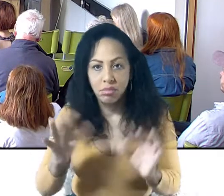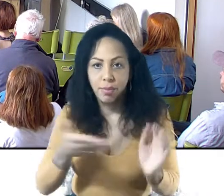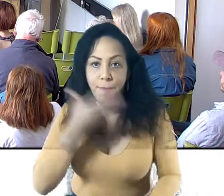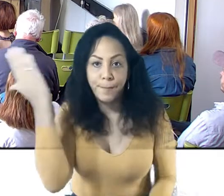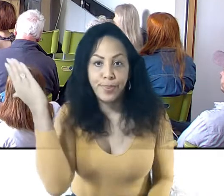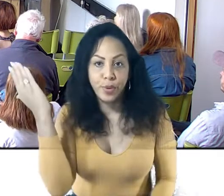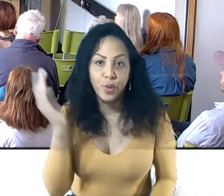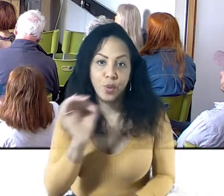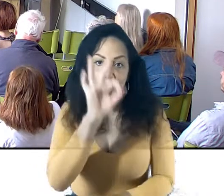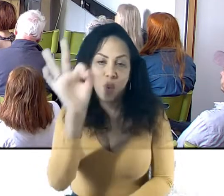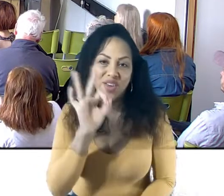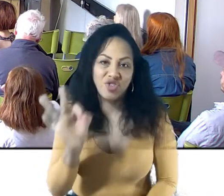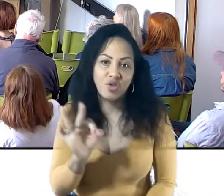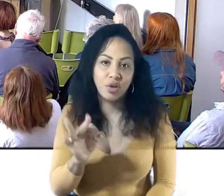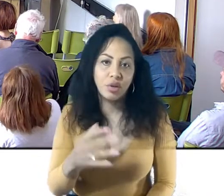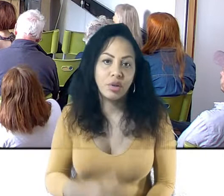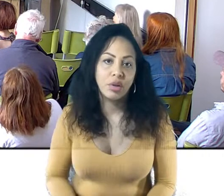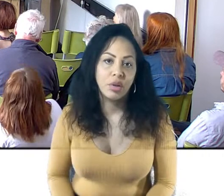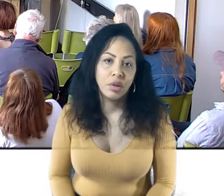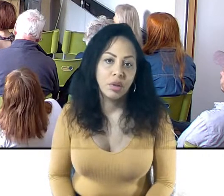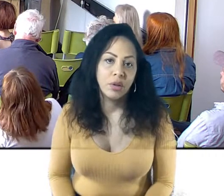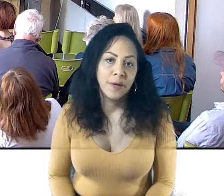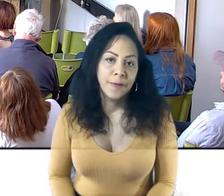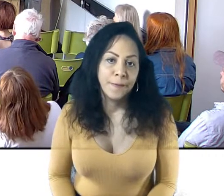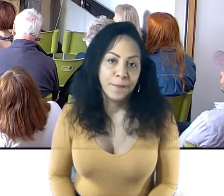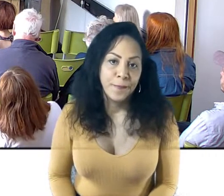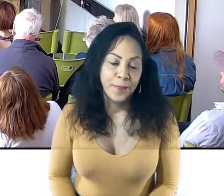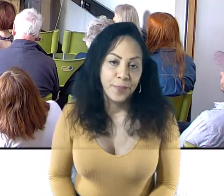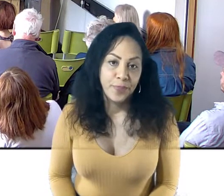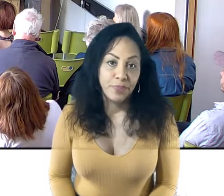it's I get what you're saying. I completely agree.